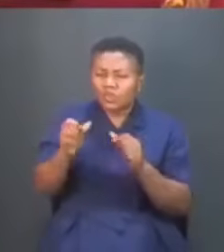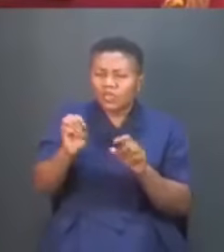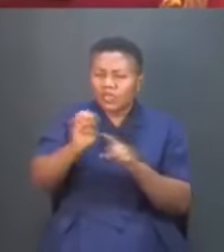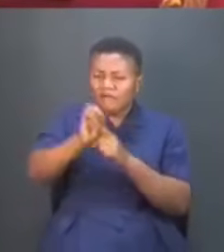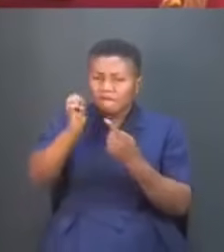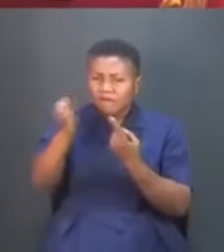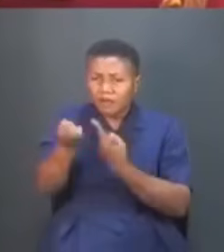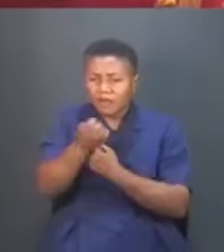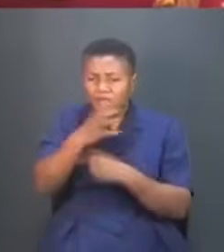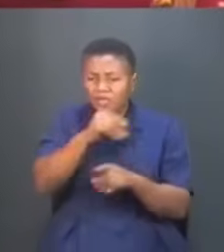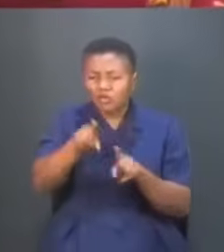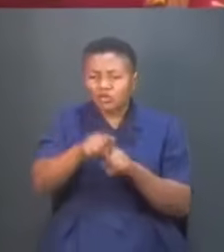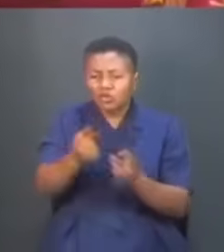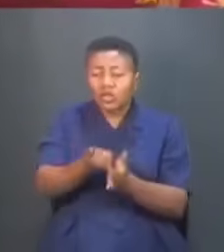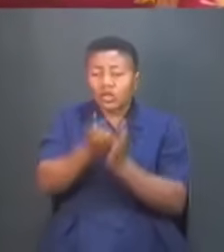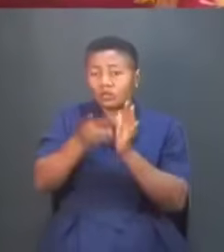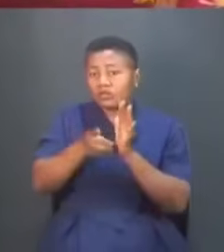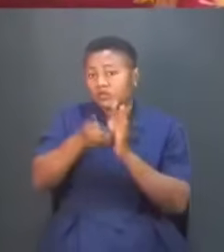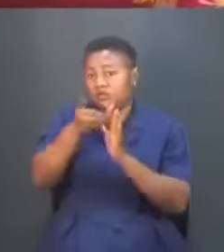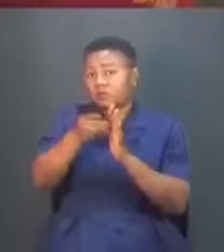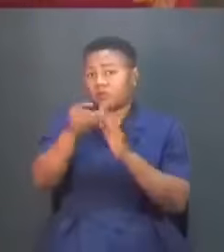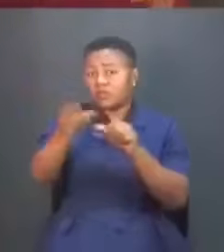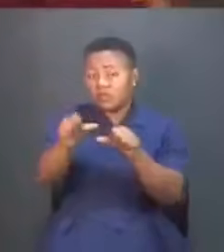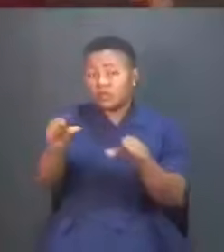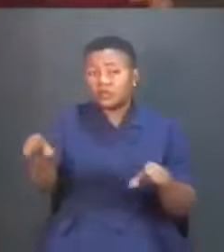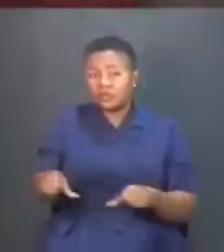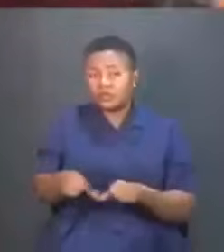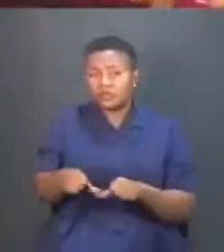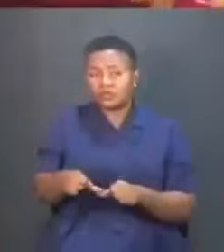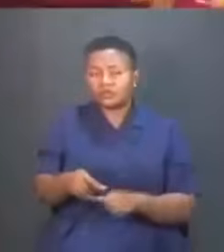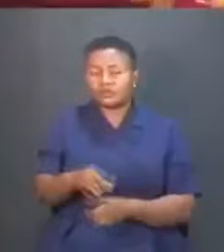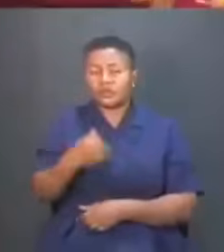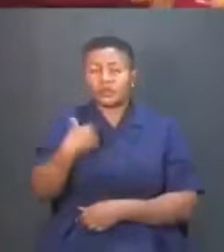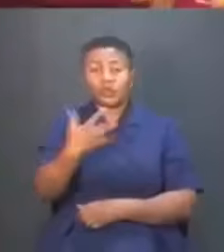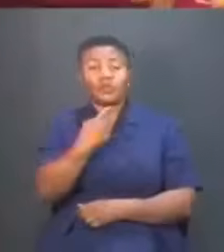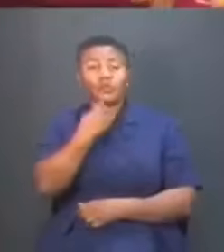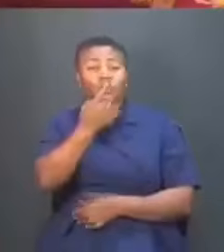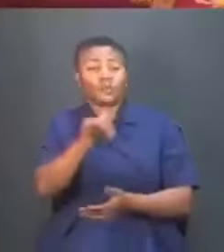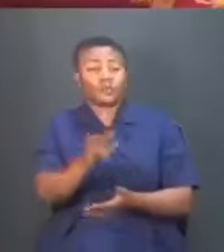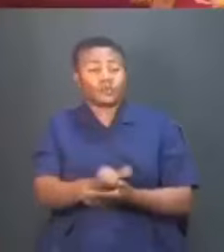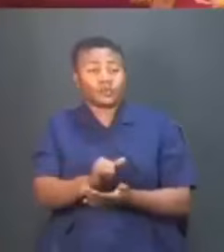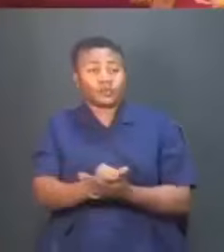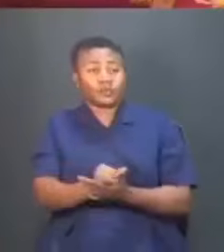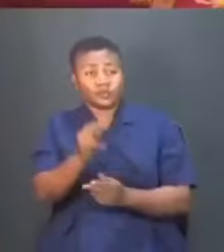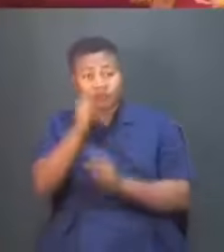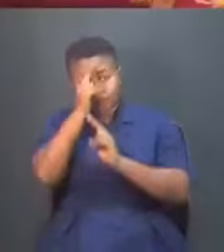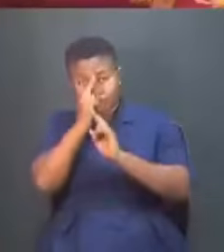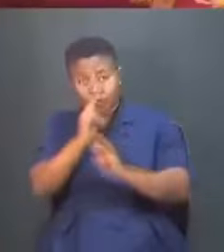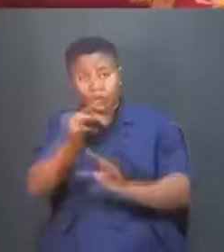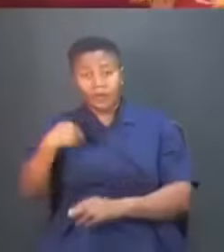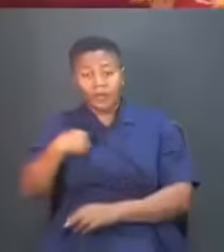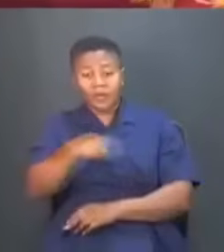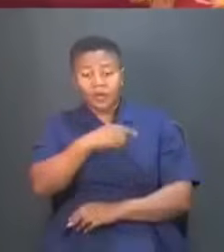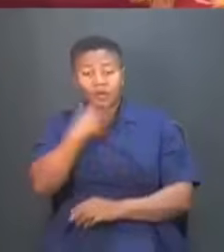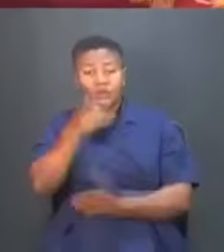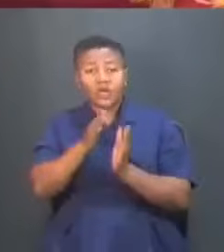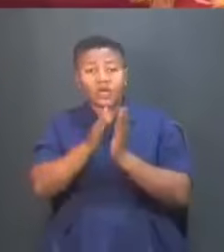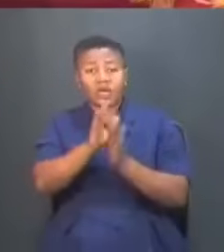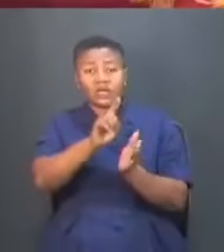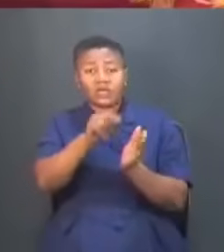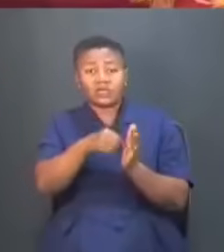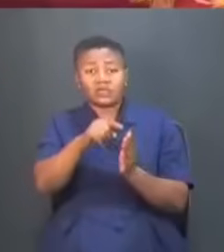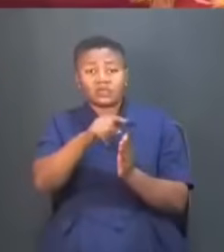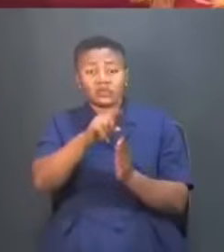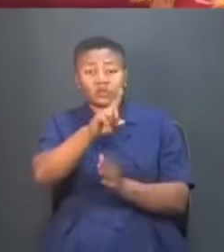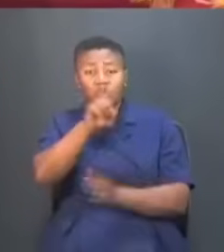the area. So that's what we are working on. And Mr. Speaker, let me say that the honorable member who posed this question has been to